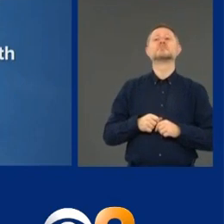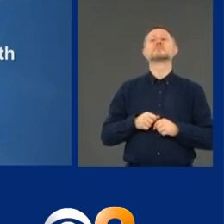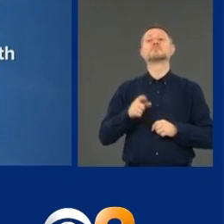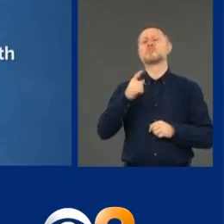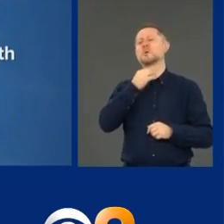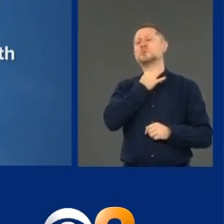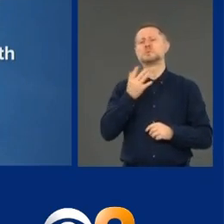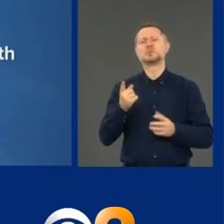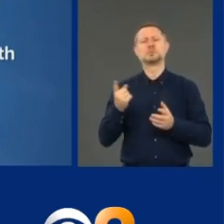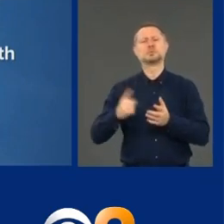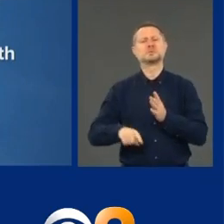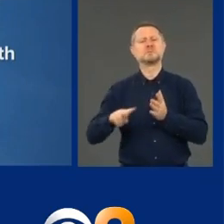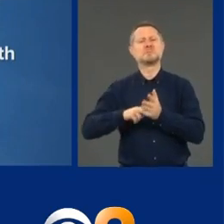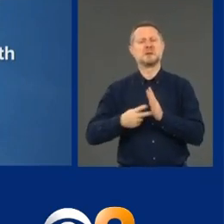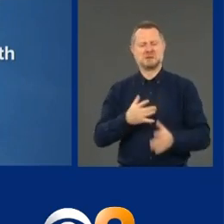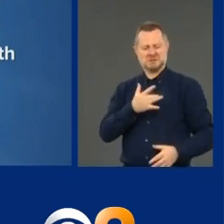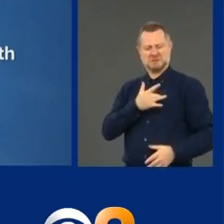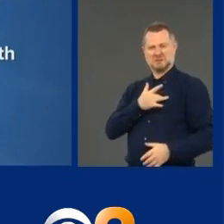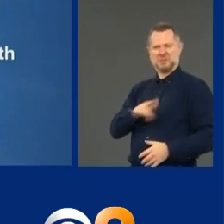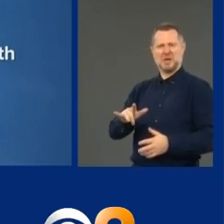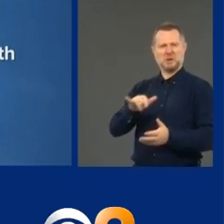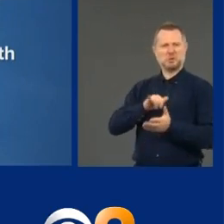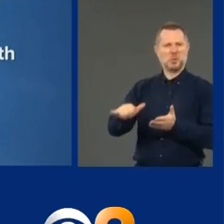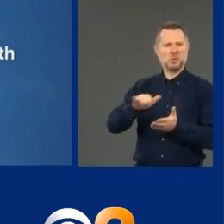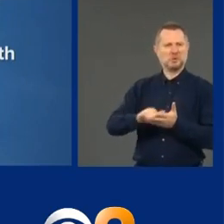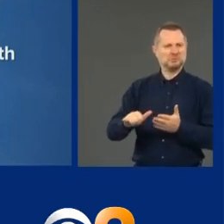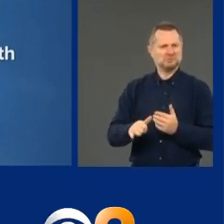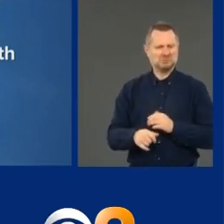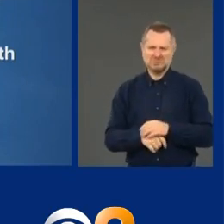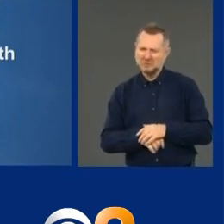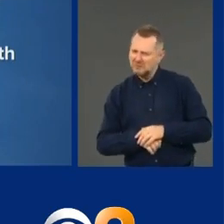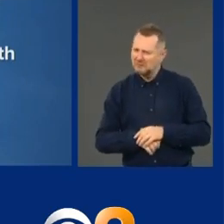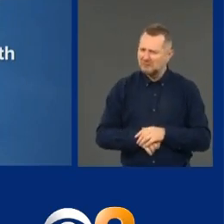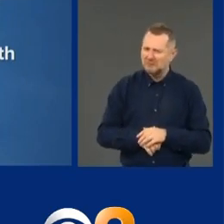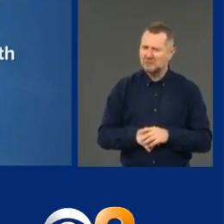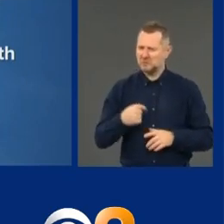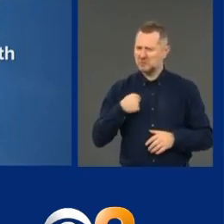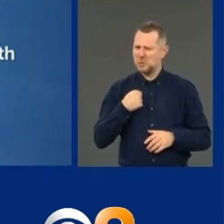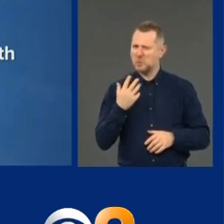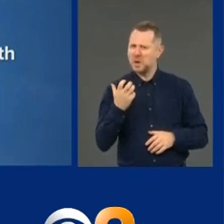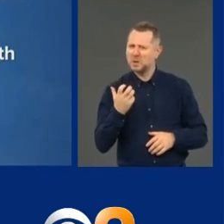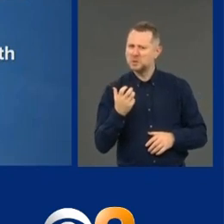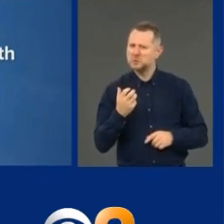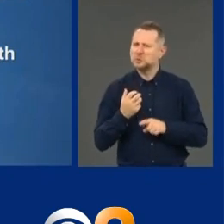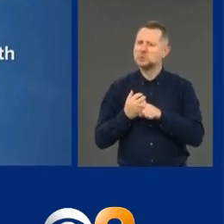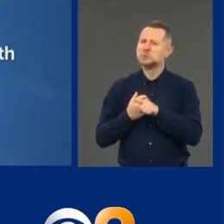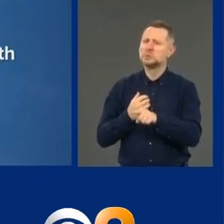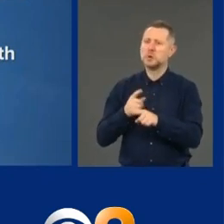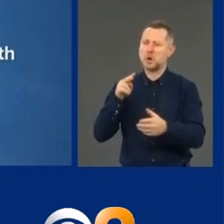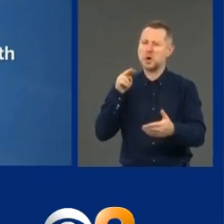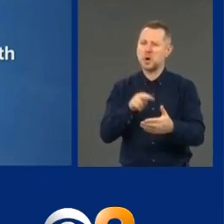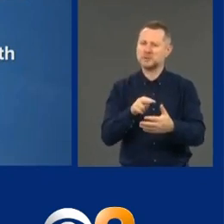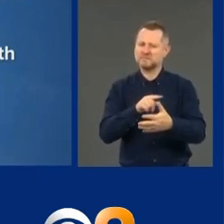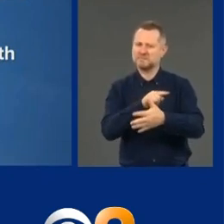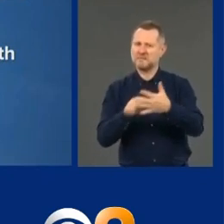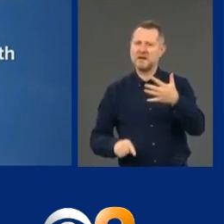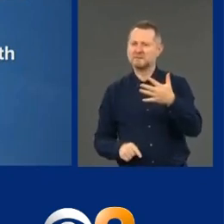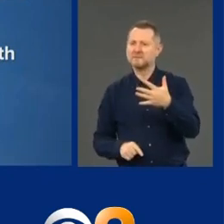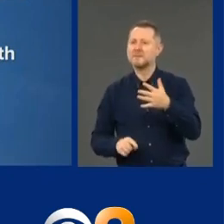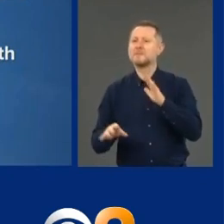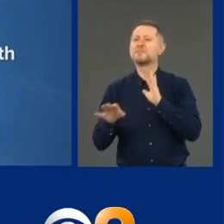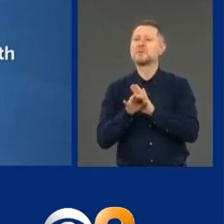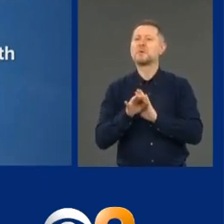meant by really, really, really New York. So I want her to do New York a favor and go look at the 5, pick which ad she